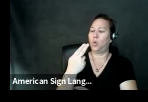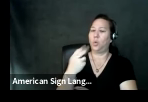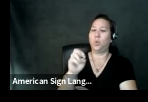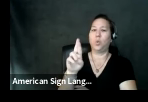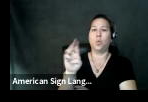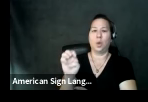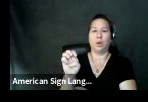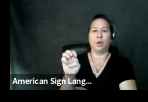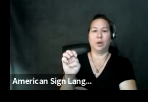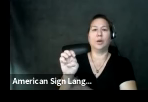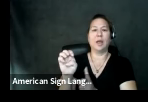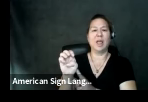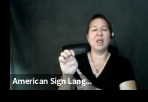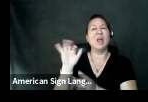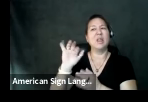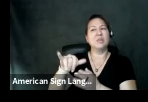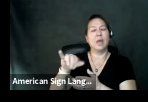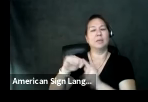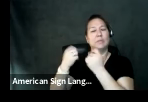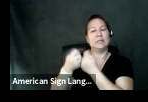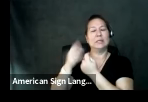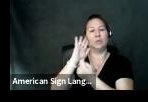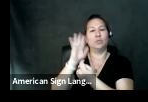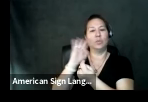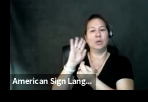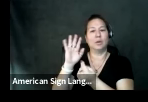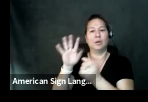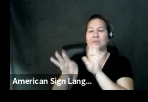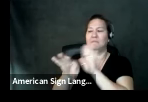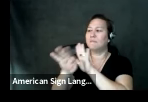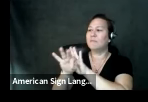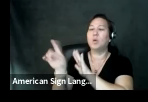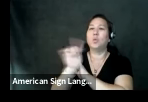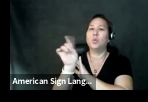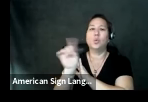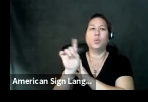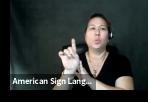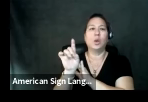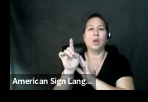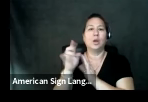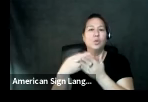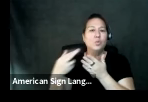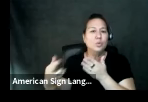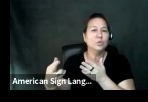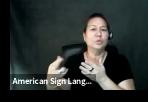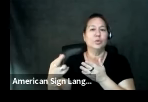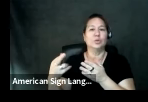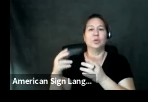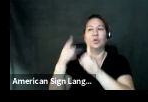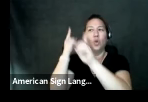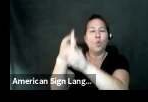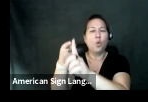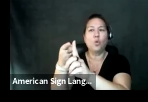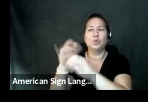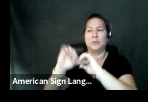determines all the services that will be needed to help the student make progress on their IEP goals. And then the where comes into